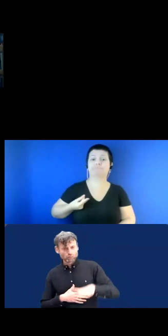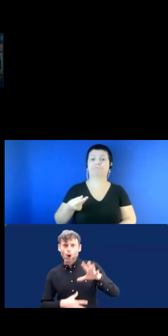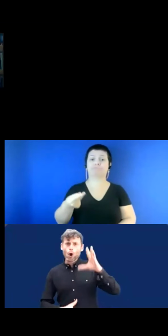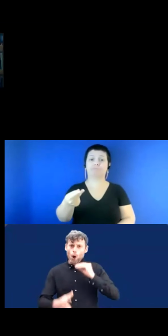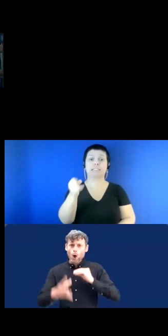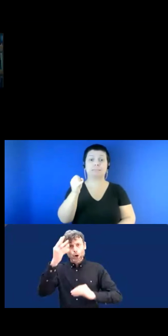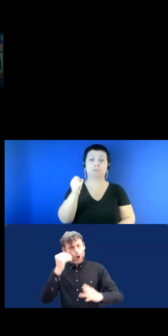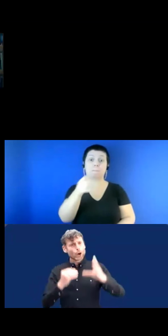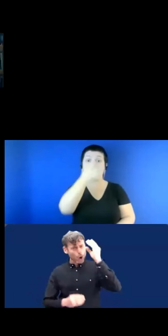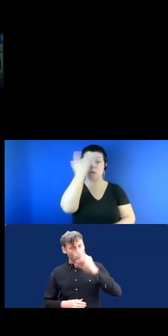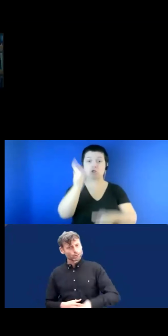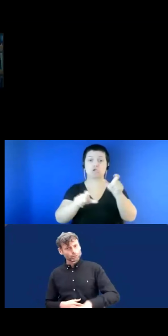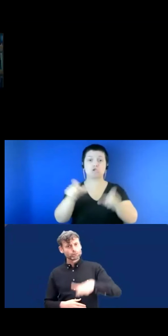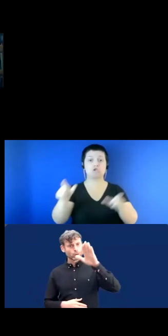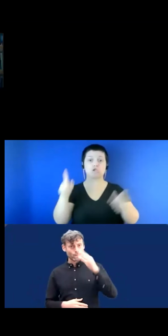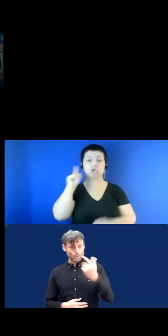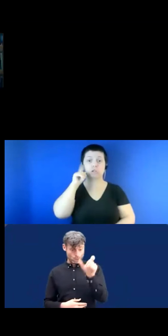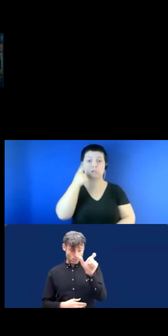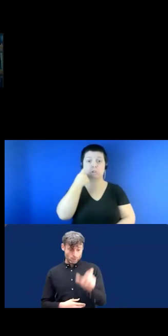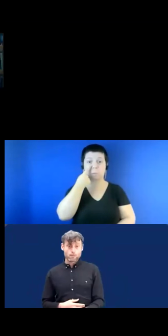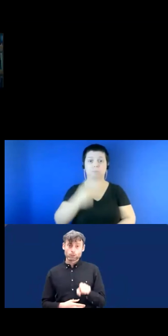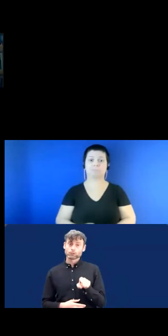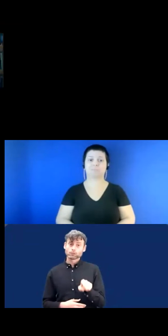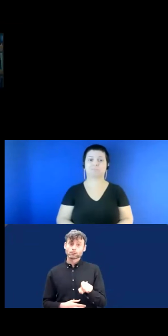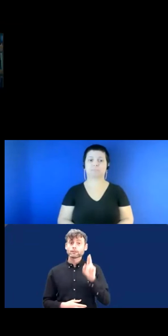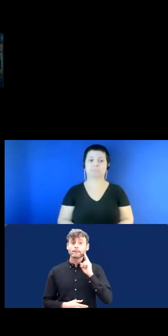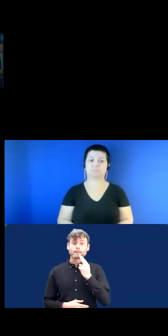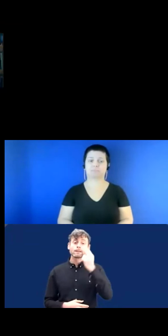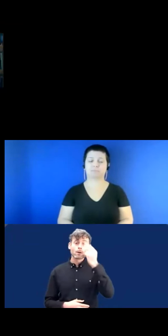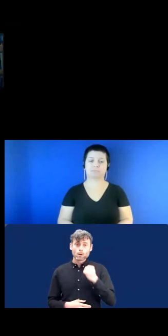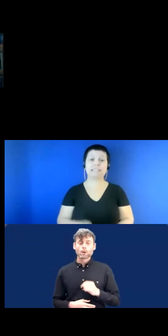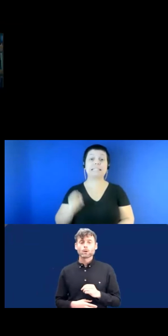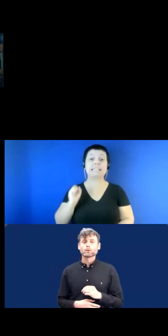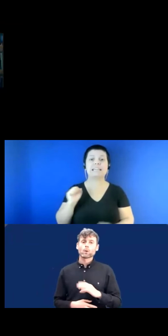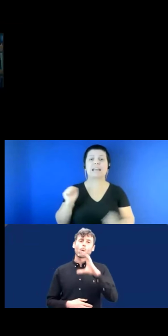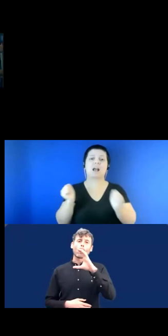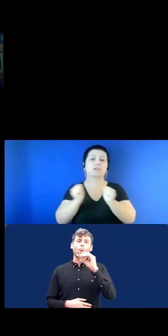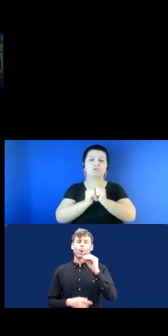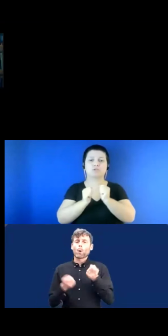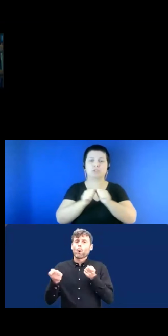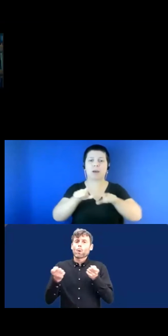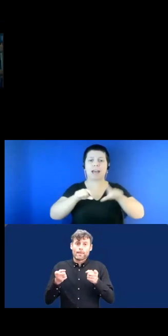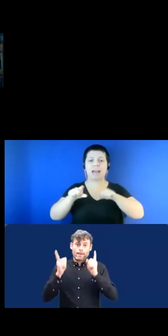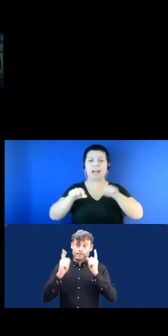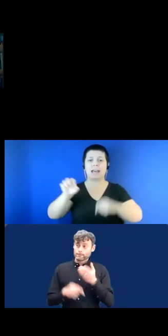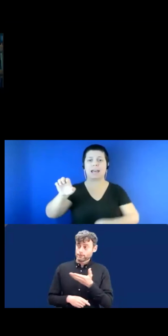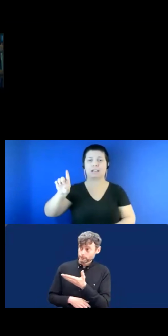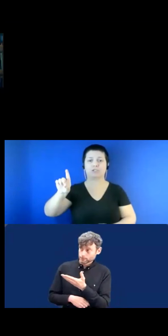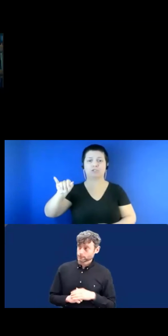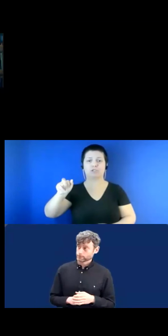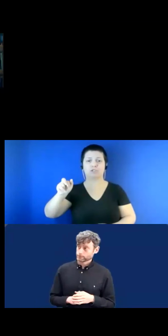Loss. The co-editors of this special issue are, besides myself,